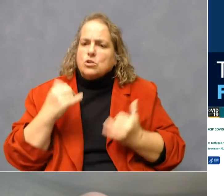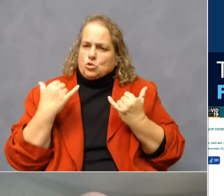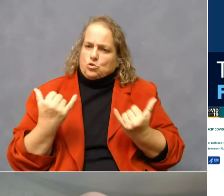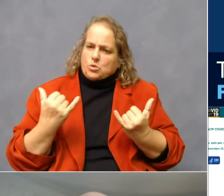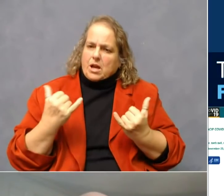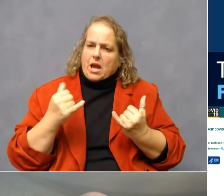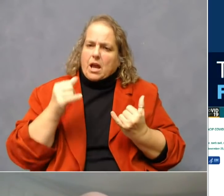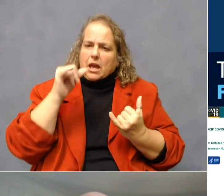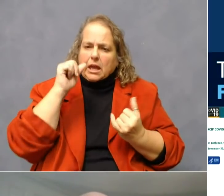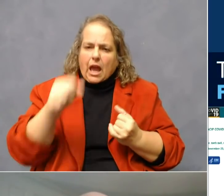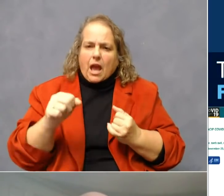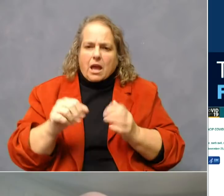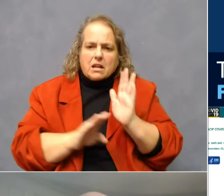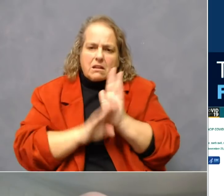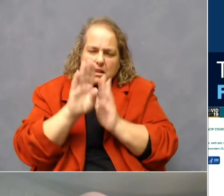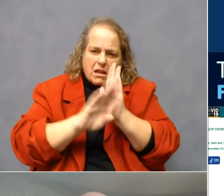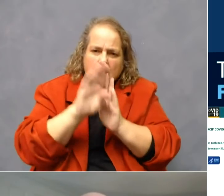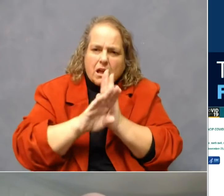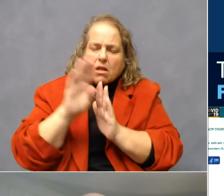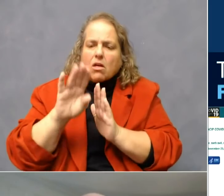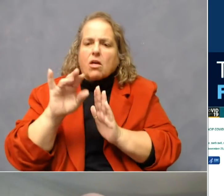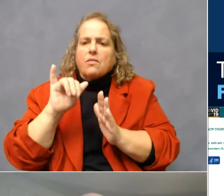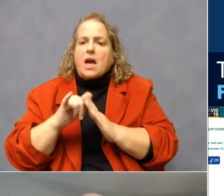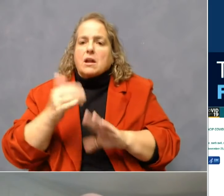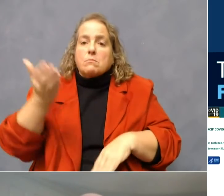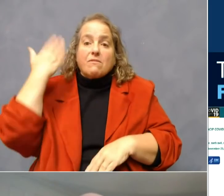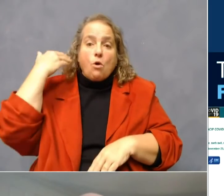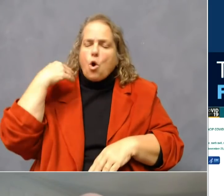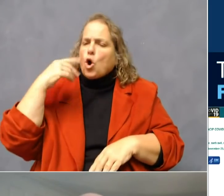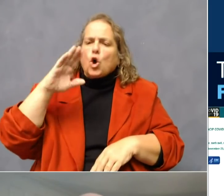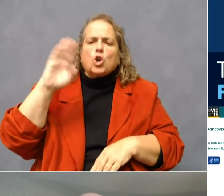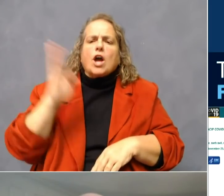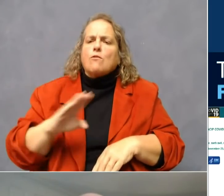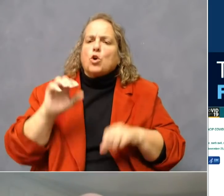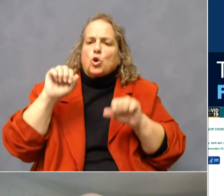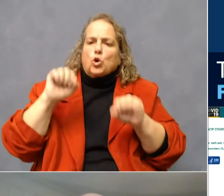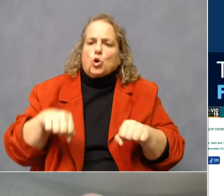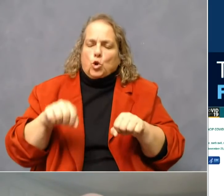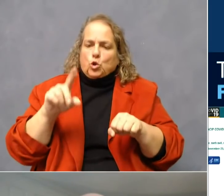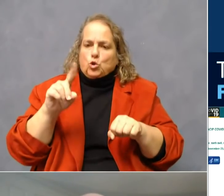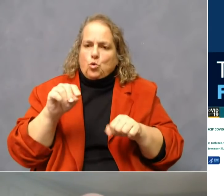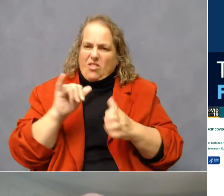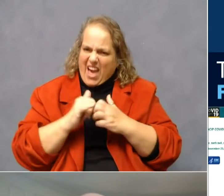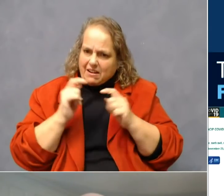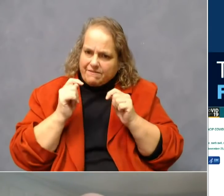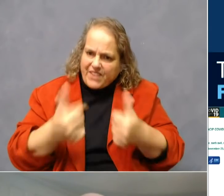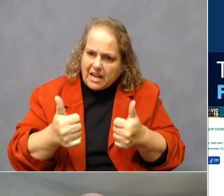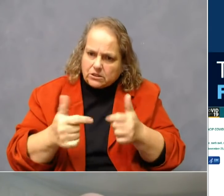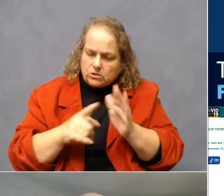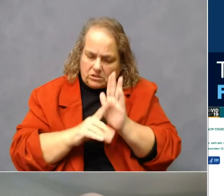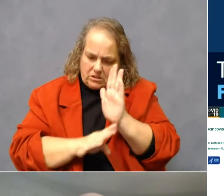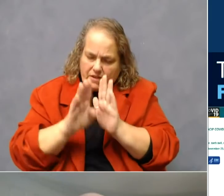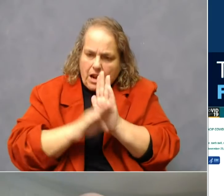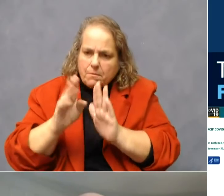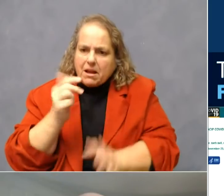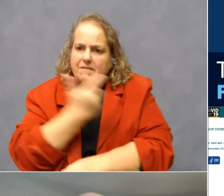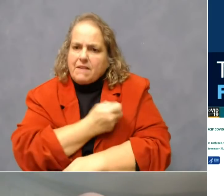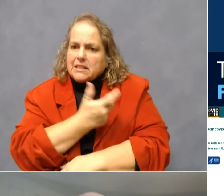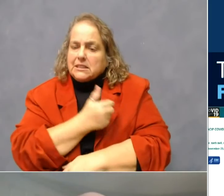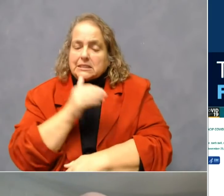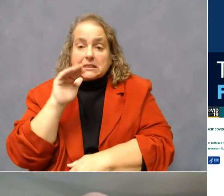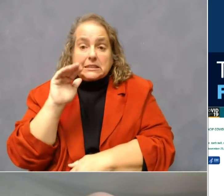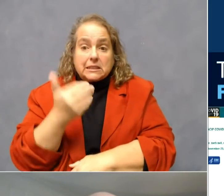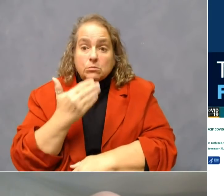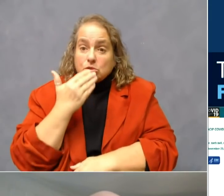never before could do, and certainly not at this pace. So they appear to be safe. They don't have any significant adverse